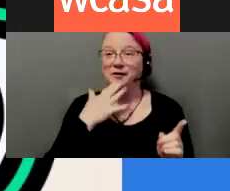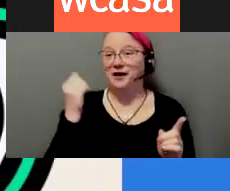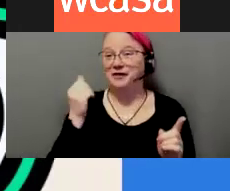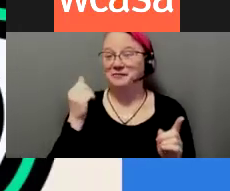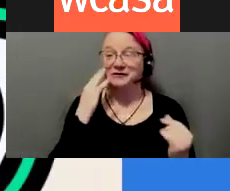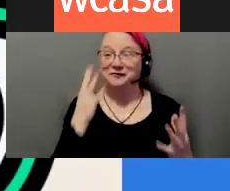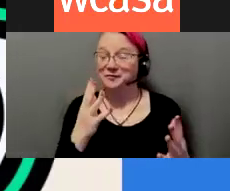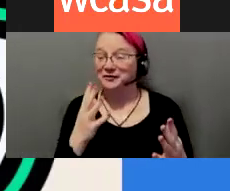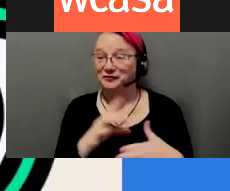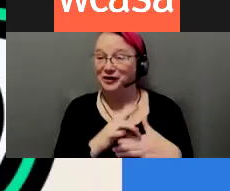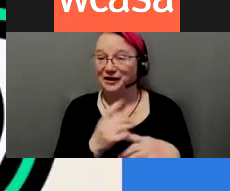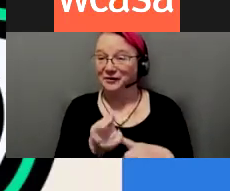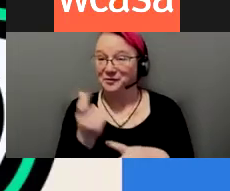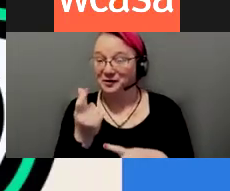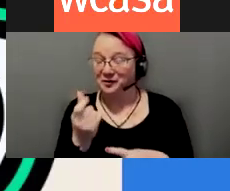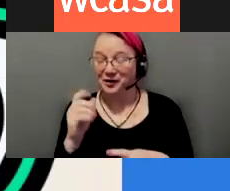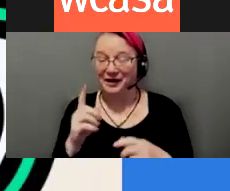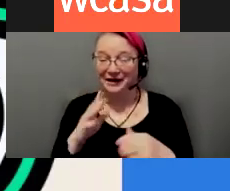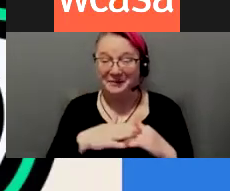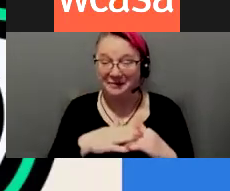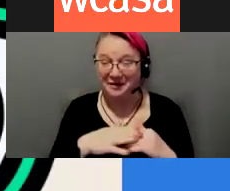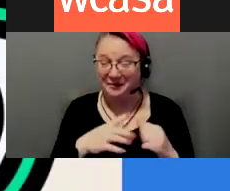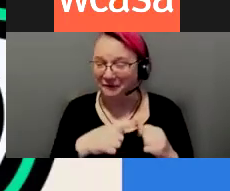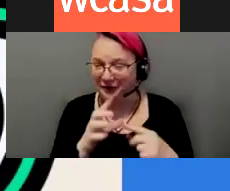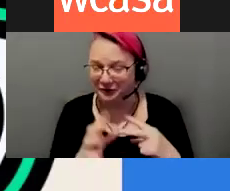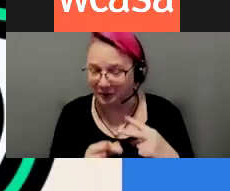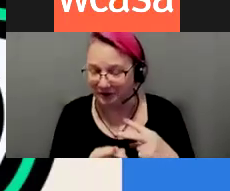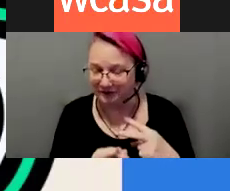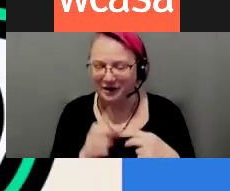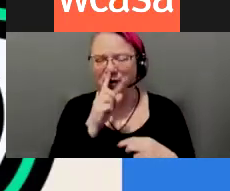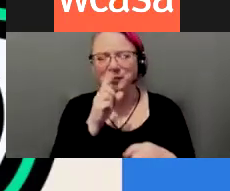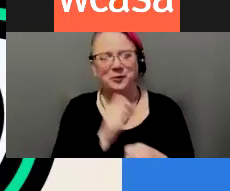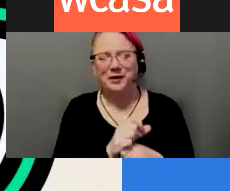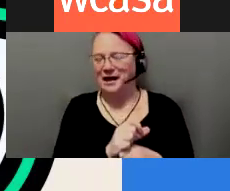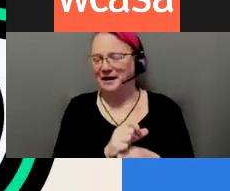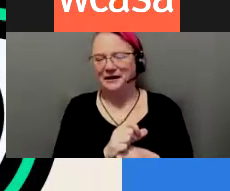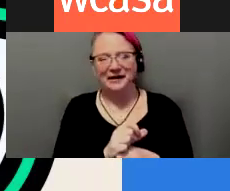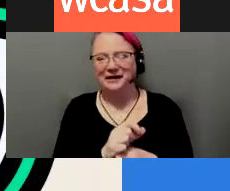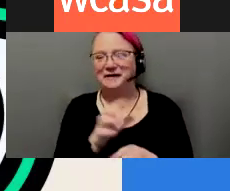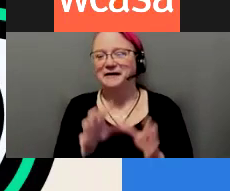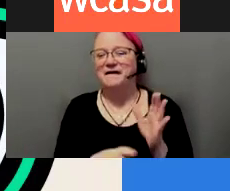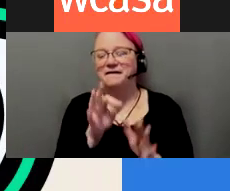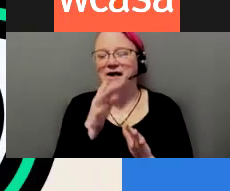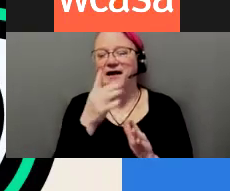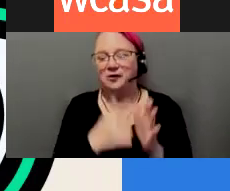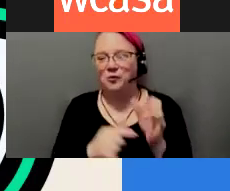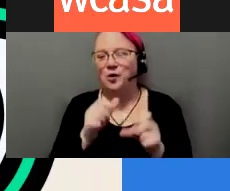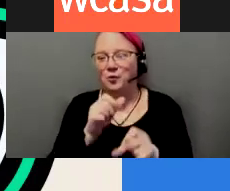or at the very least, a first choice. But the reality is much more along the lines of finding what works for every